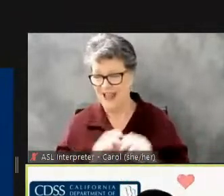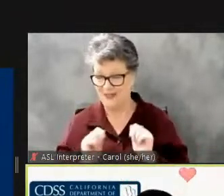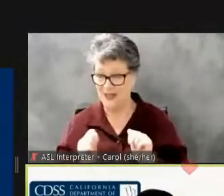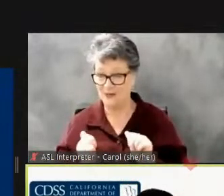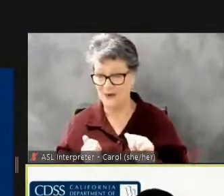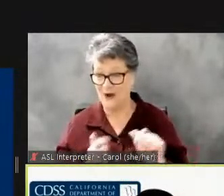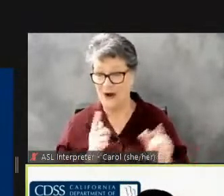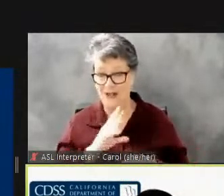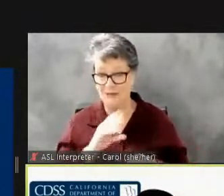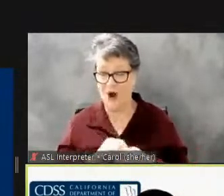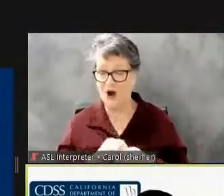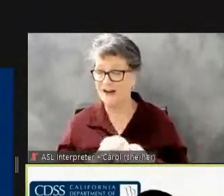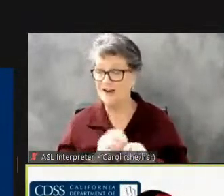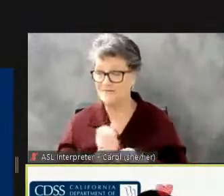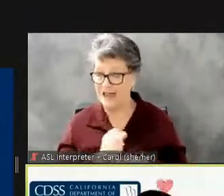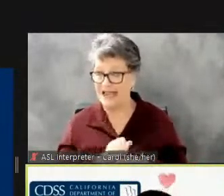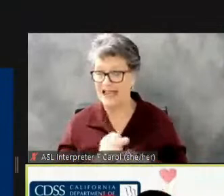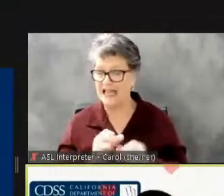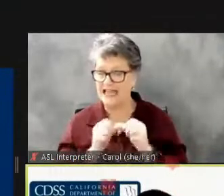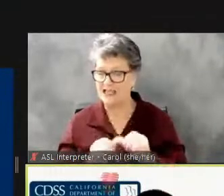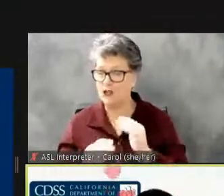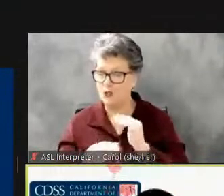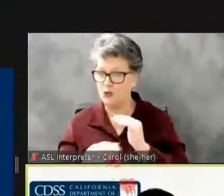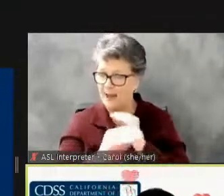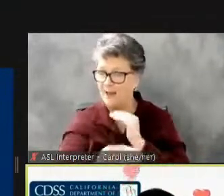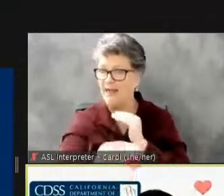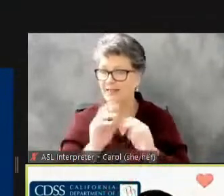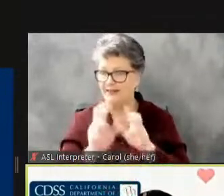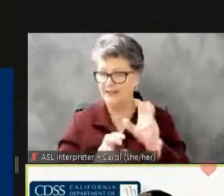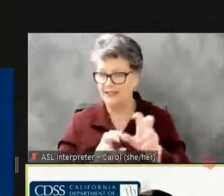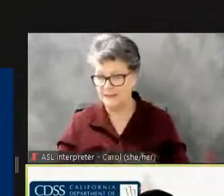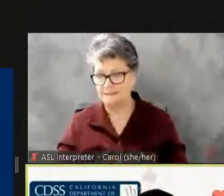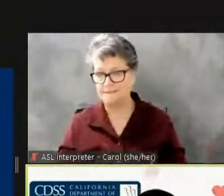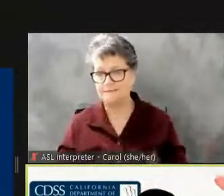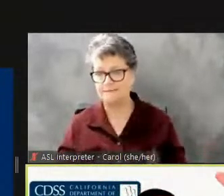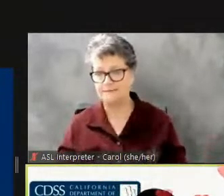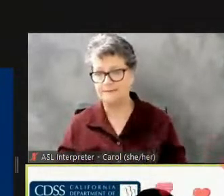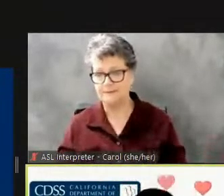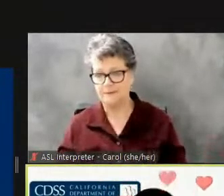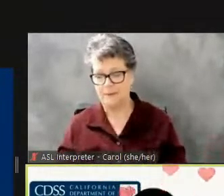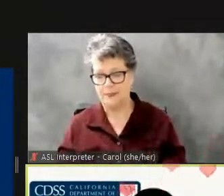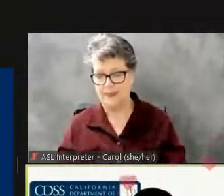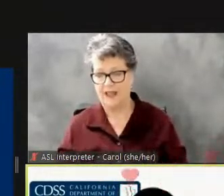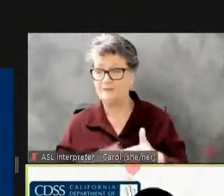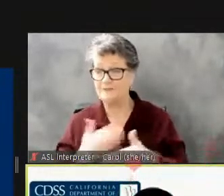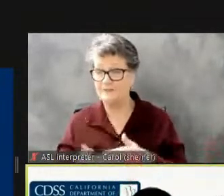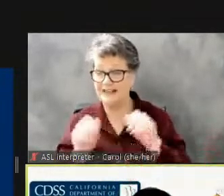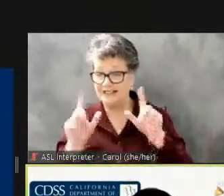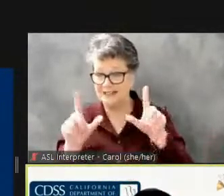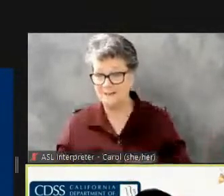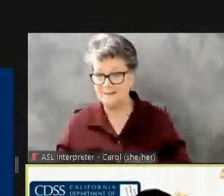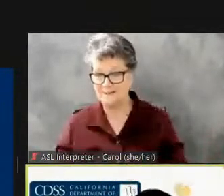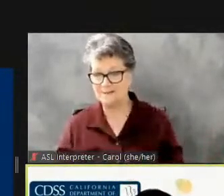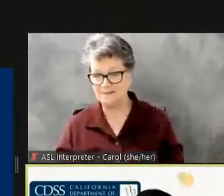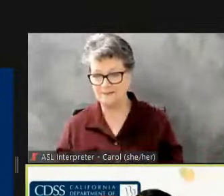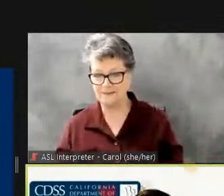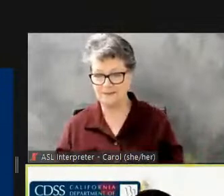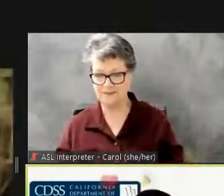part of stabilizing and continue to stabilize the field. So let's go to the next slide.